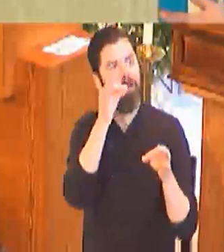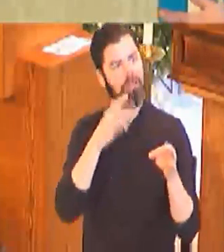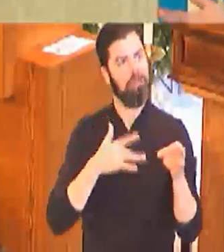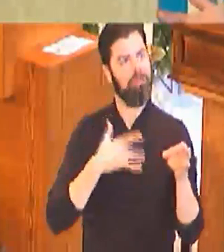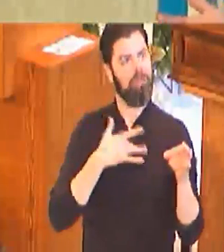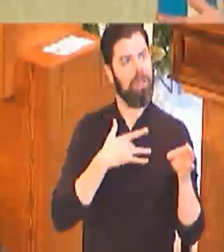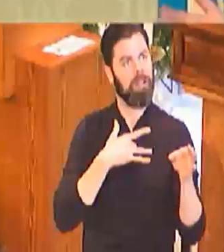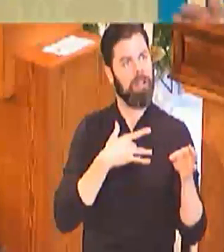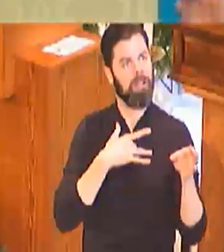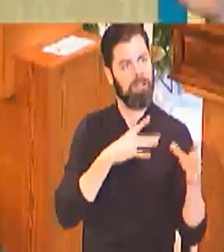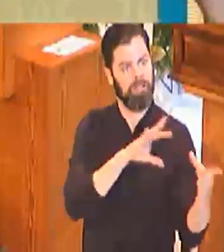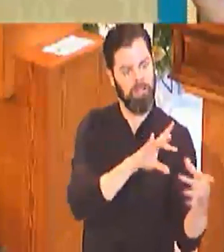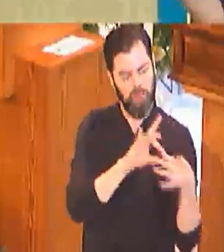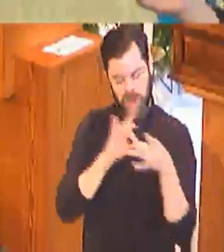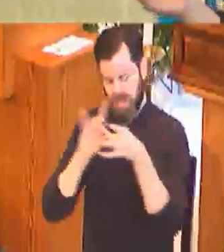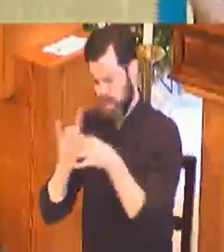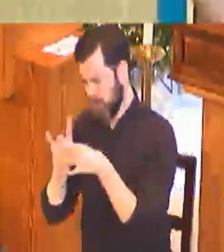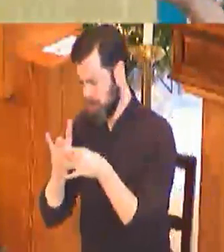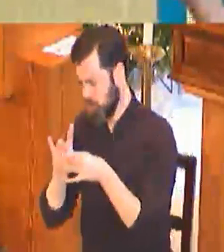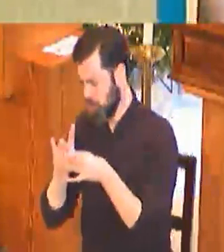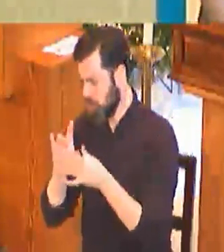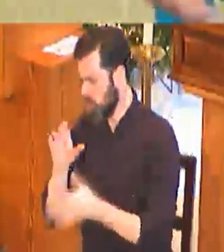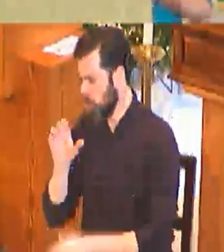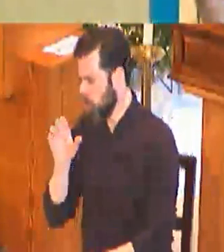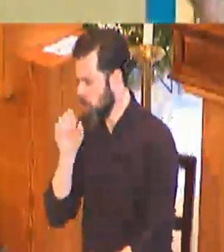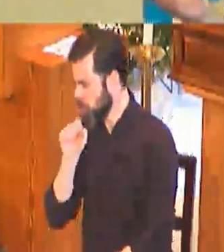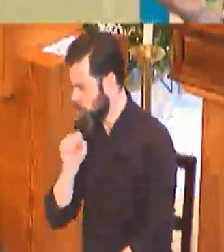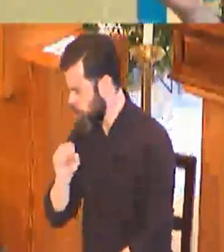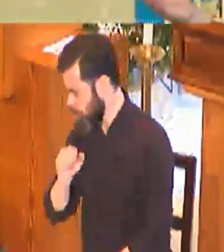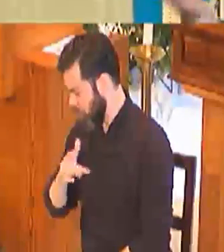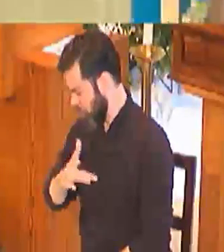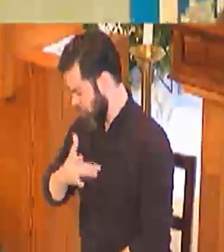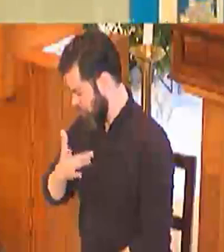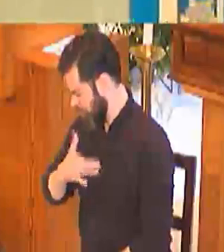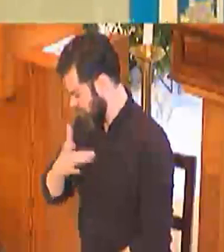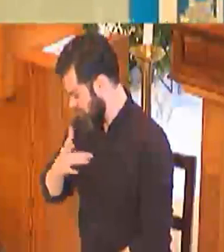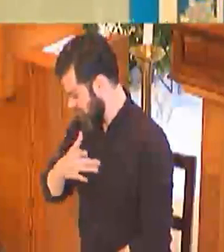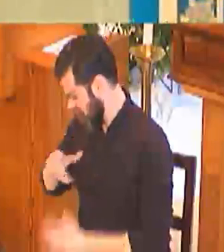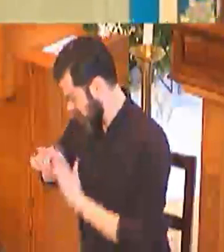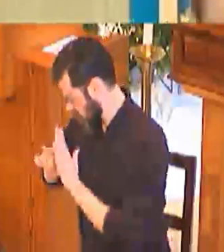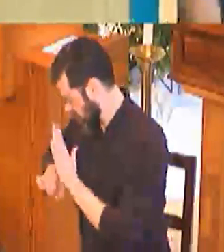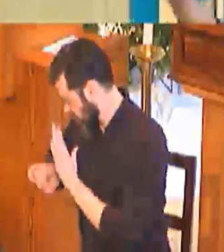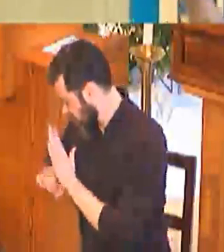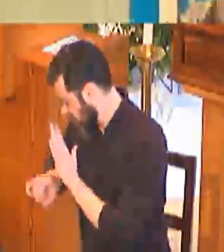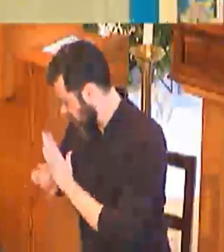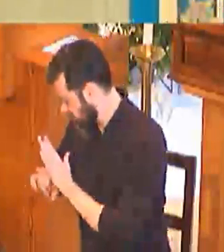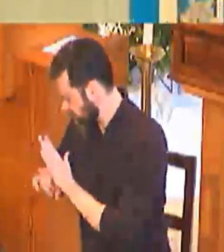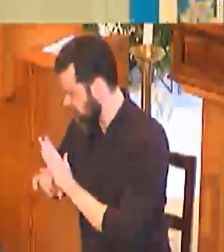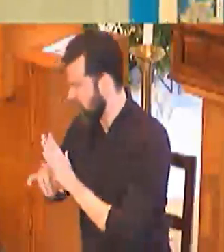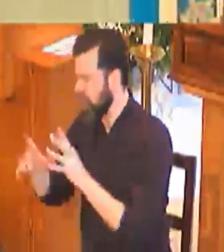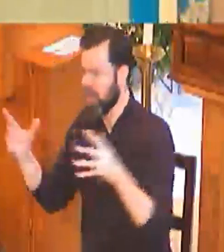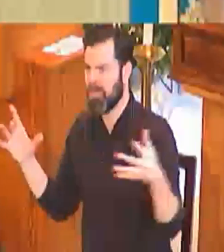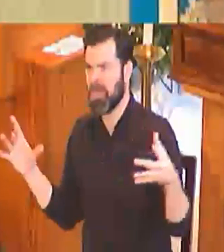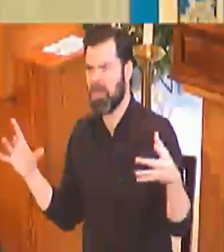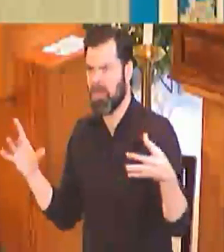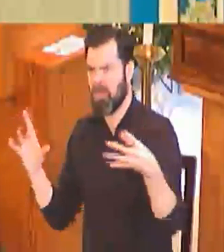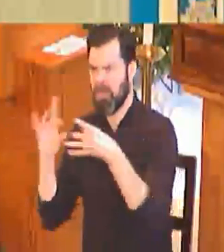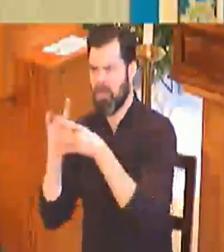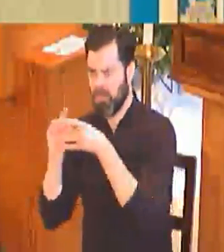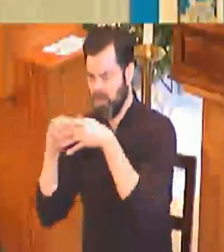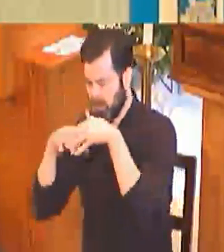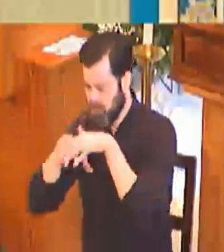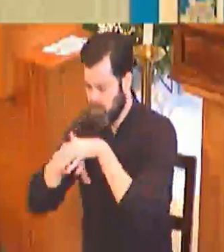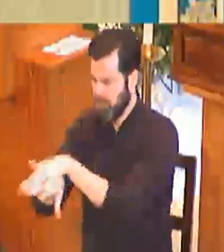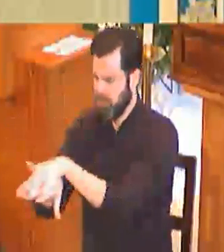consciousness. So you have two thought paradigms coming together, and they create chemicalization.